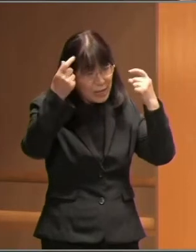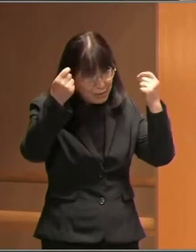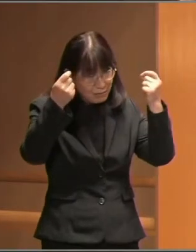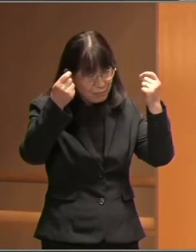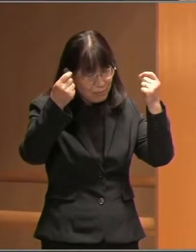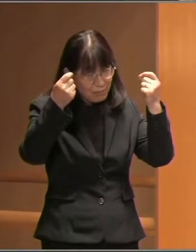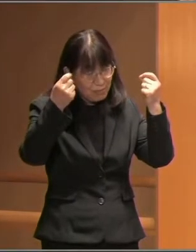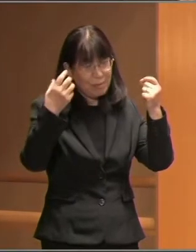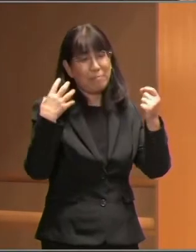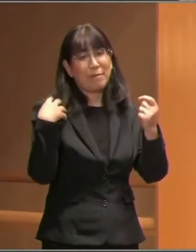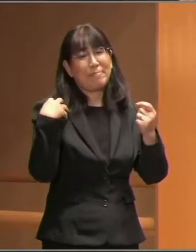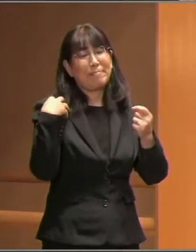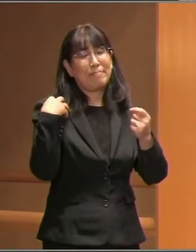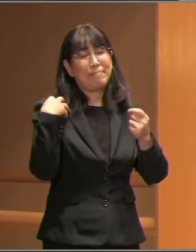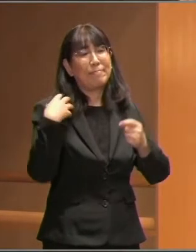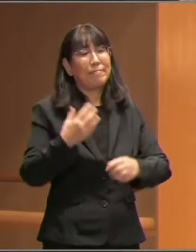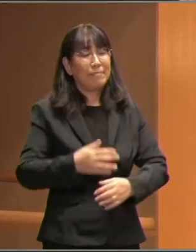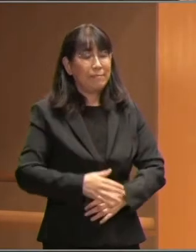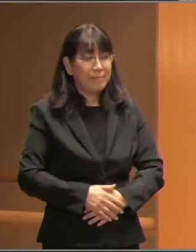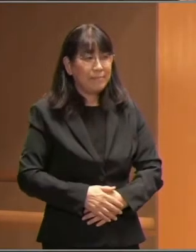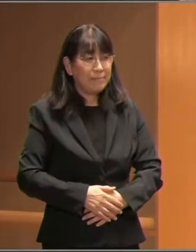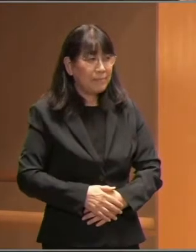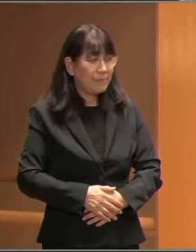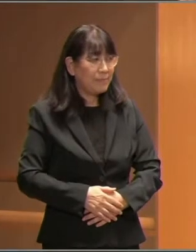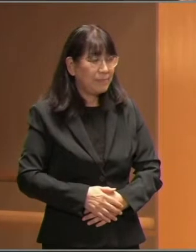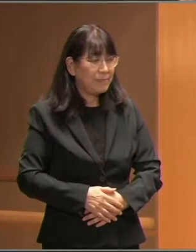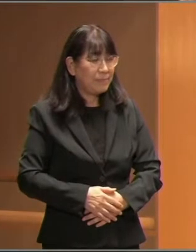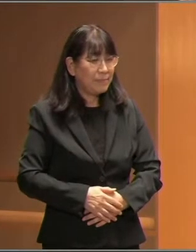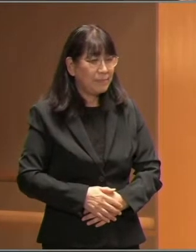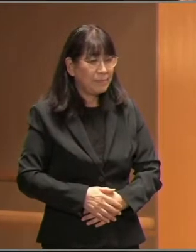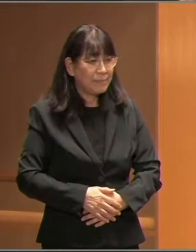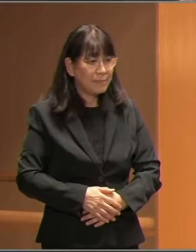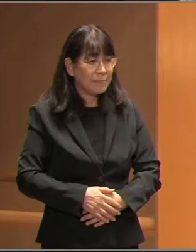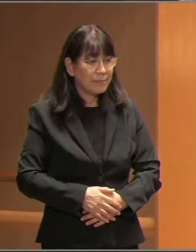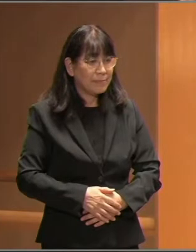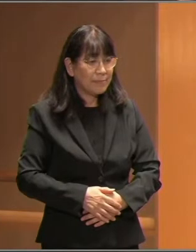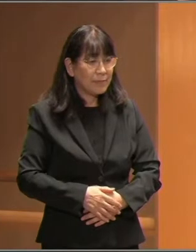an initiative for overall activities.